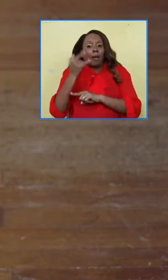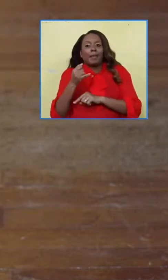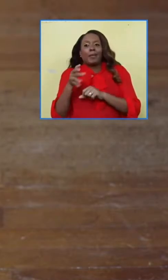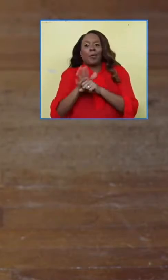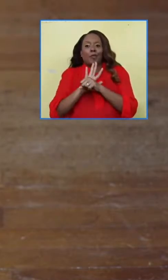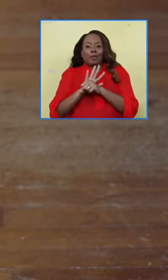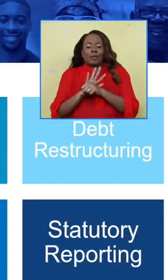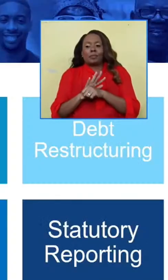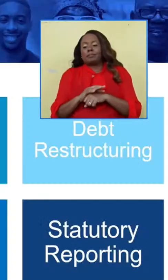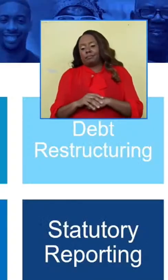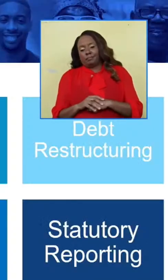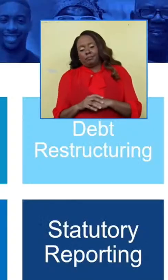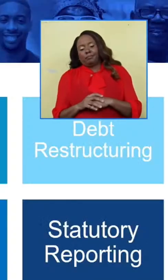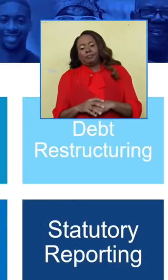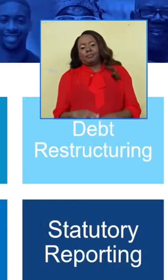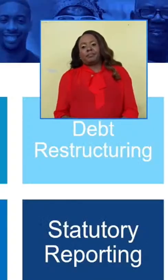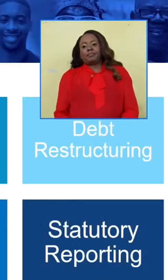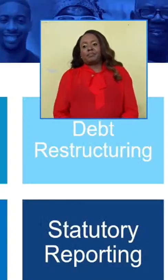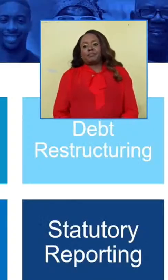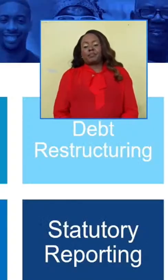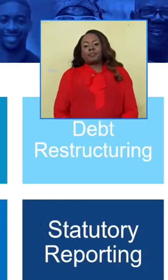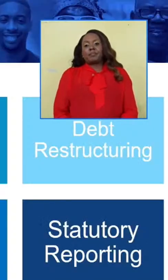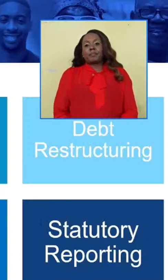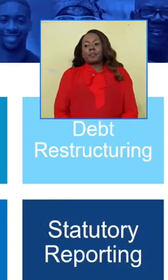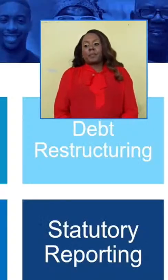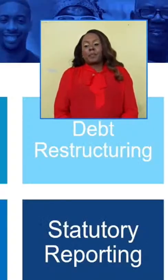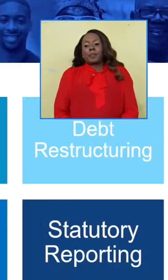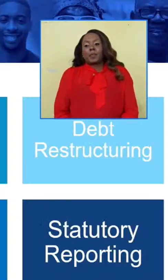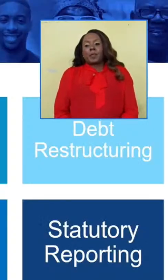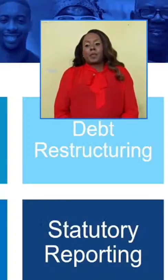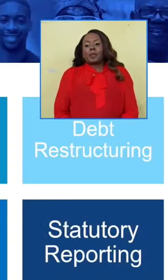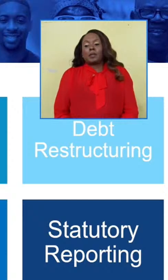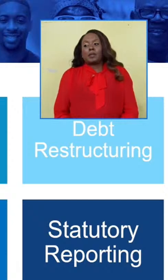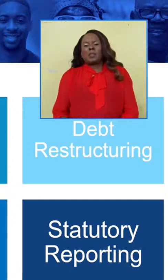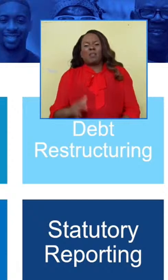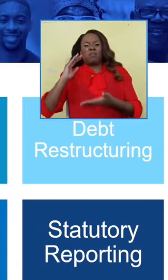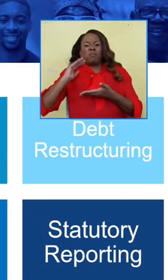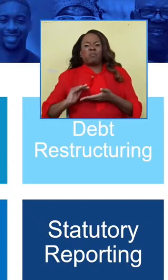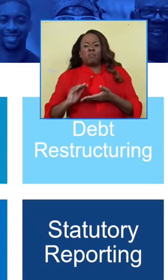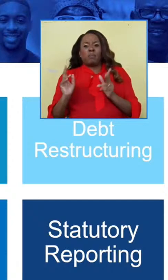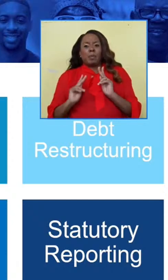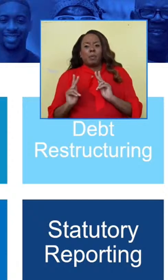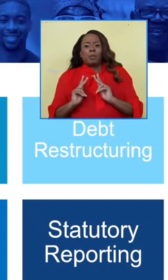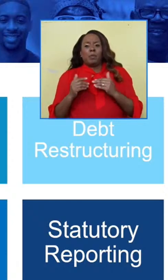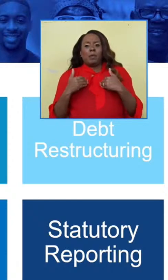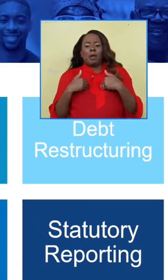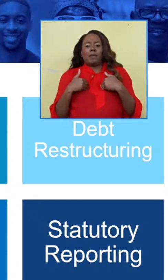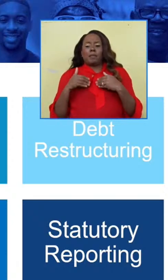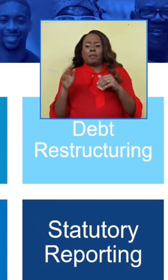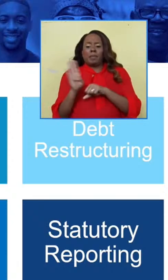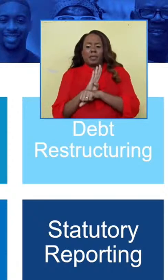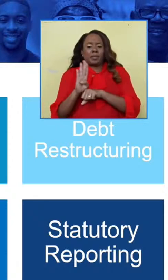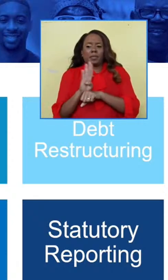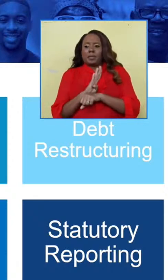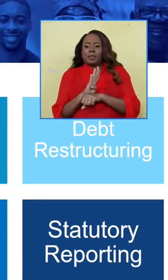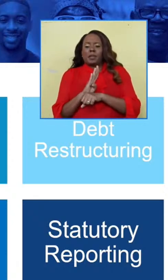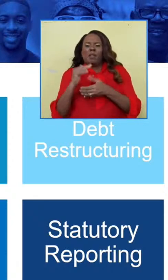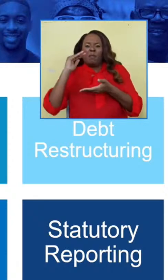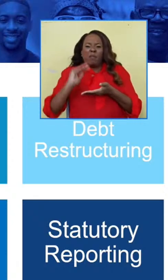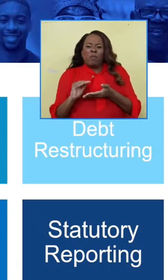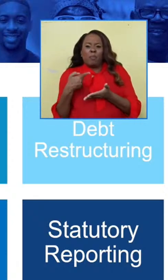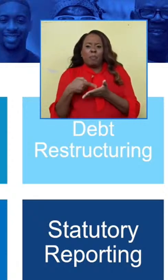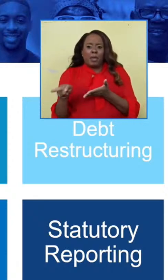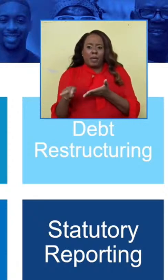down. As I mentioned a while ago, self-employed persons, only 1 in 8 contributes. And the last 2 have been challenges that NIS has faced